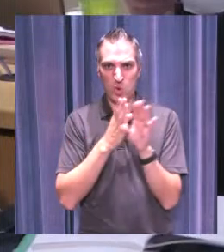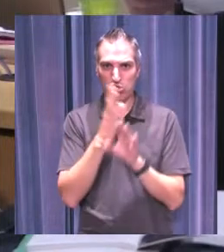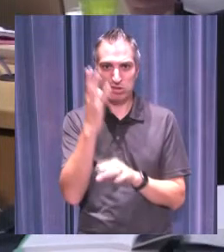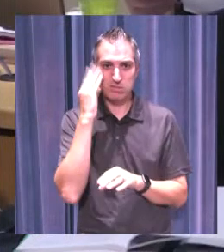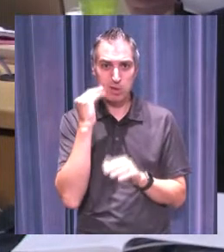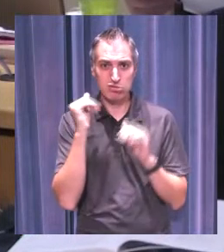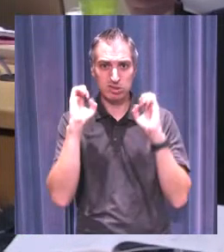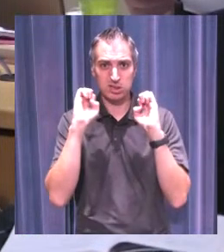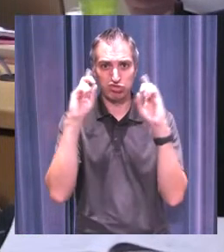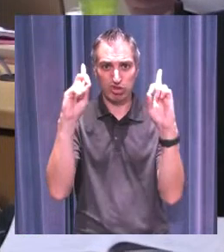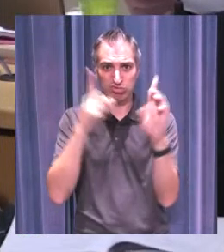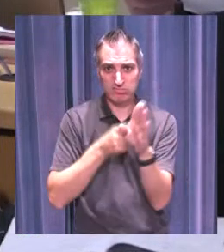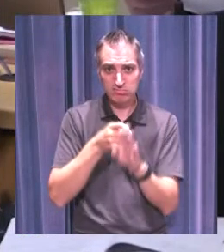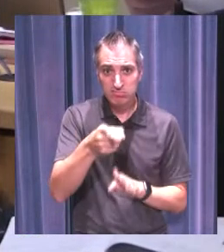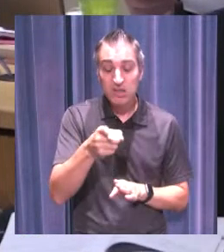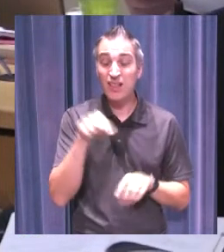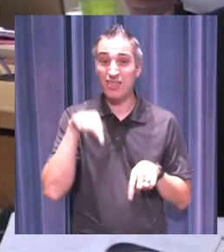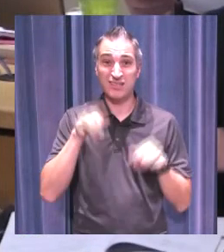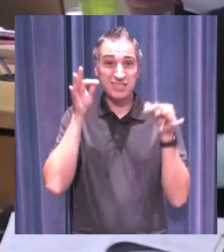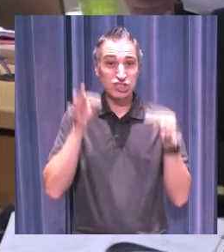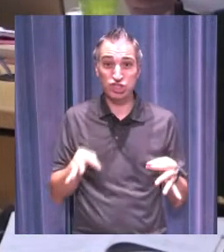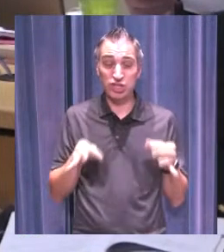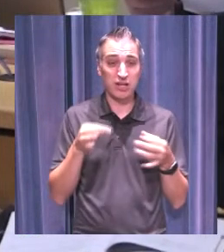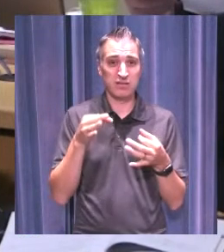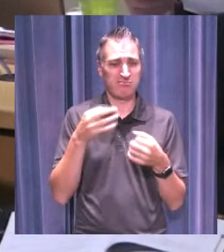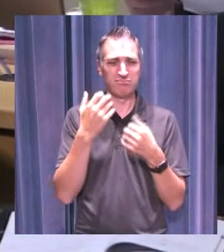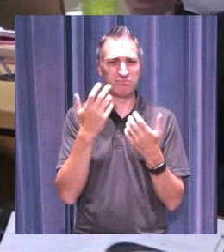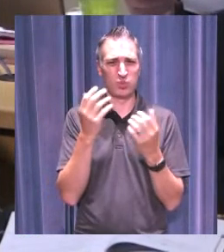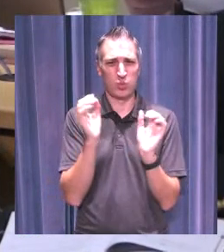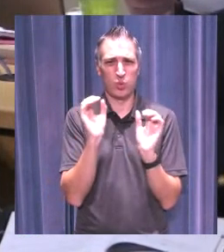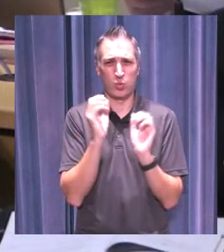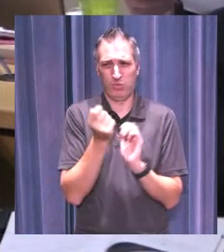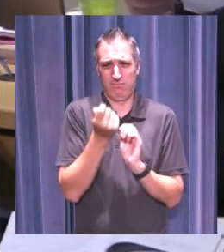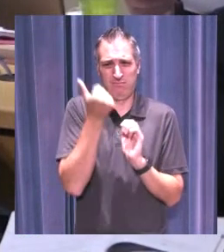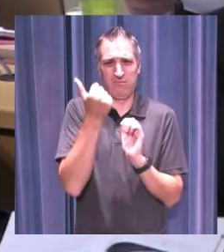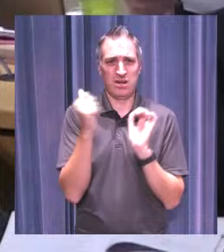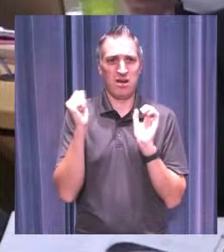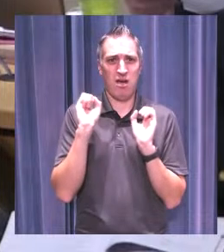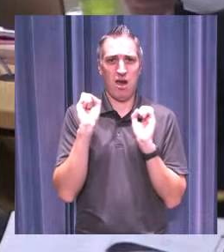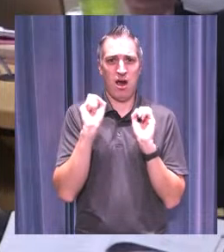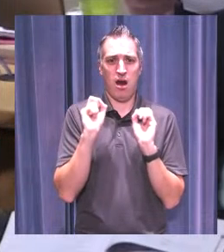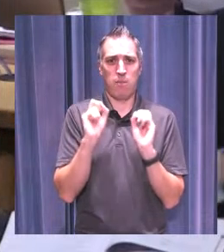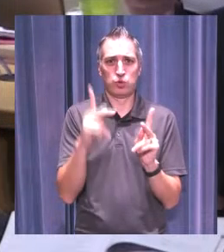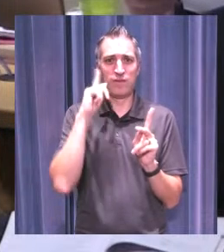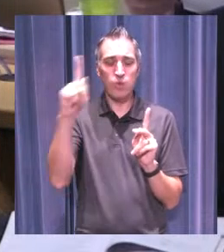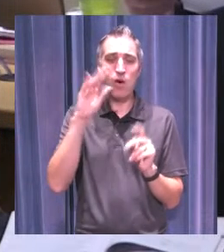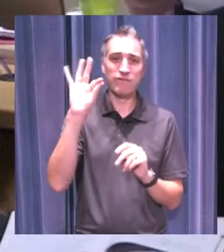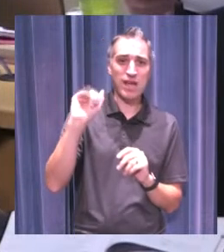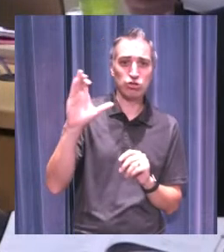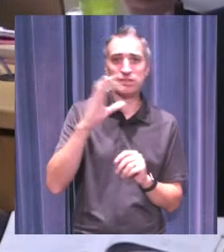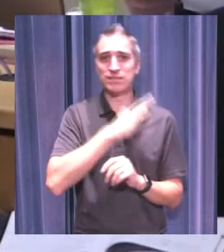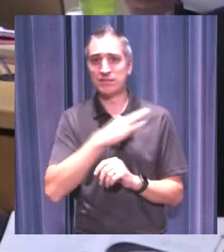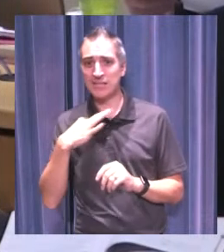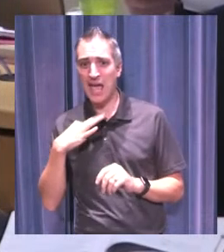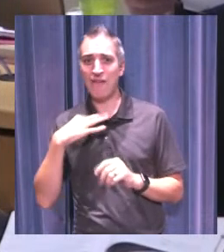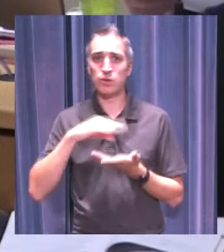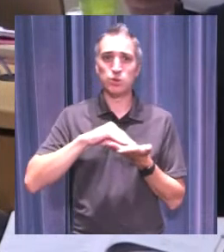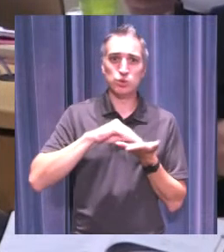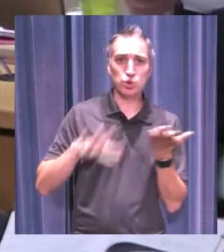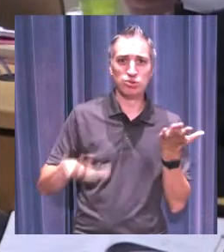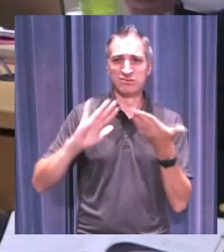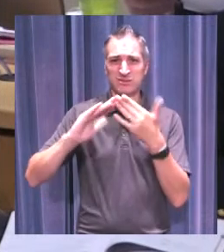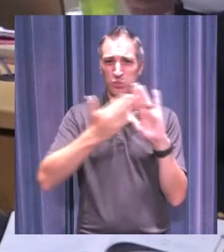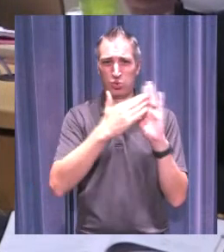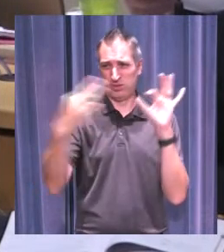in education, and this decision was made with minimal chance for input from faculty, staff, students, and the community we